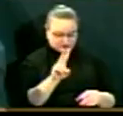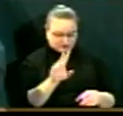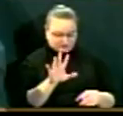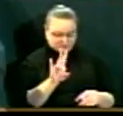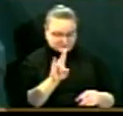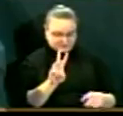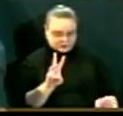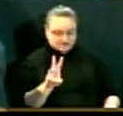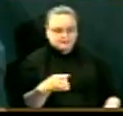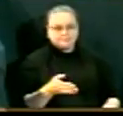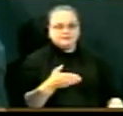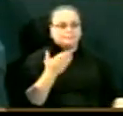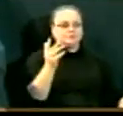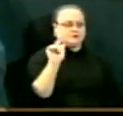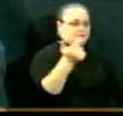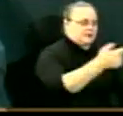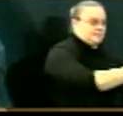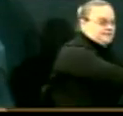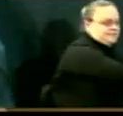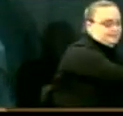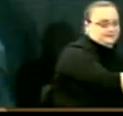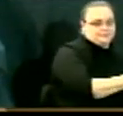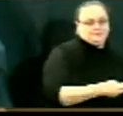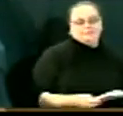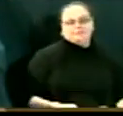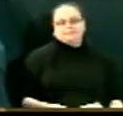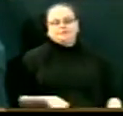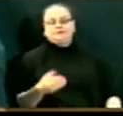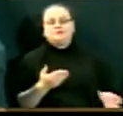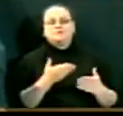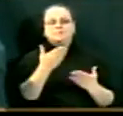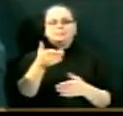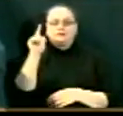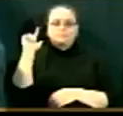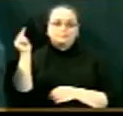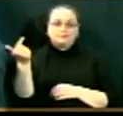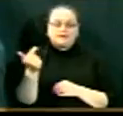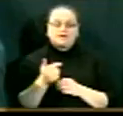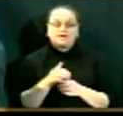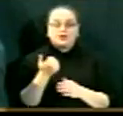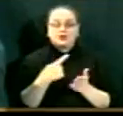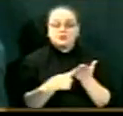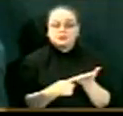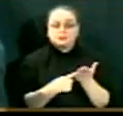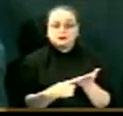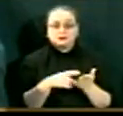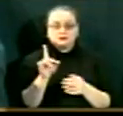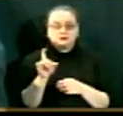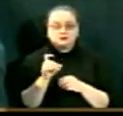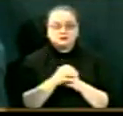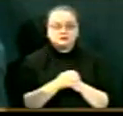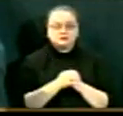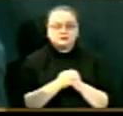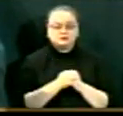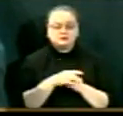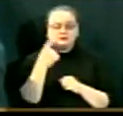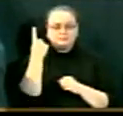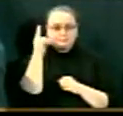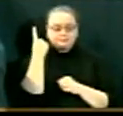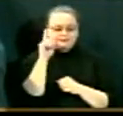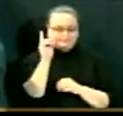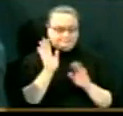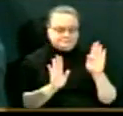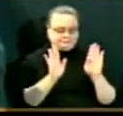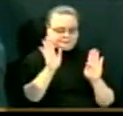Moved. Second. Motion by Ms. Owens, seconded by Mr. Norman. Any discussion? All in favor